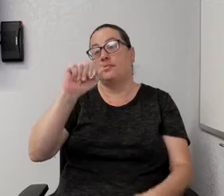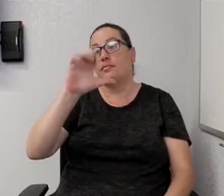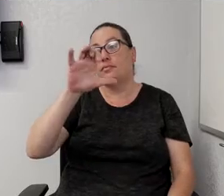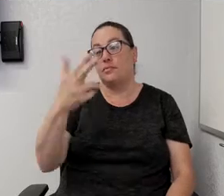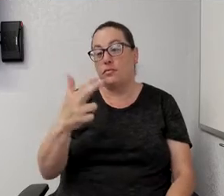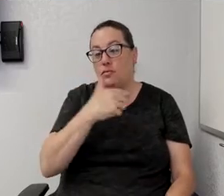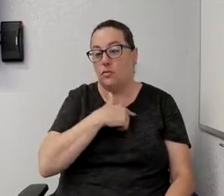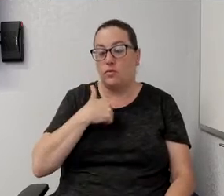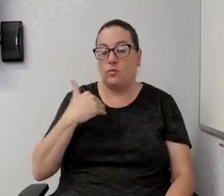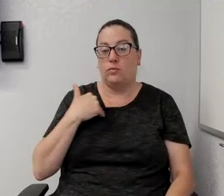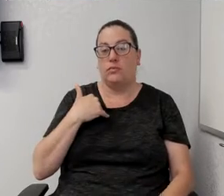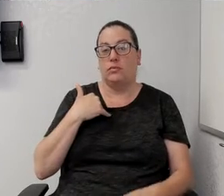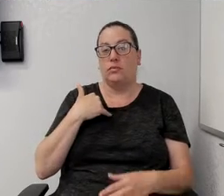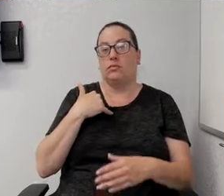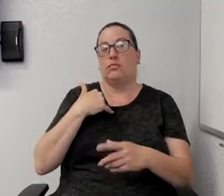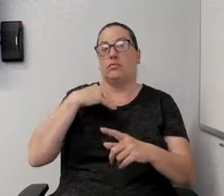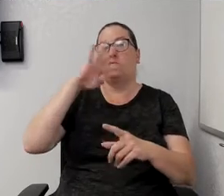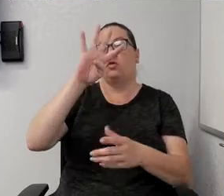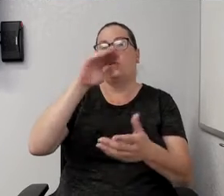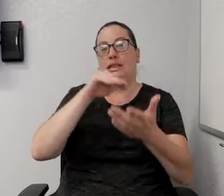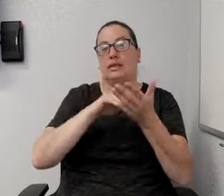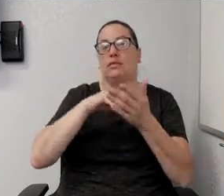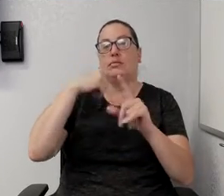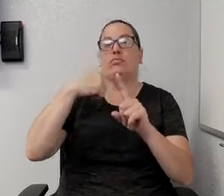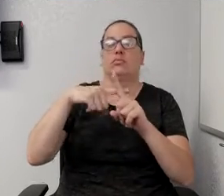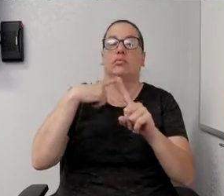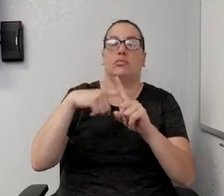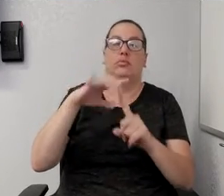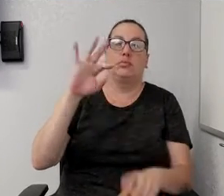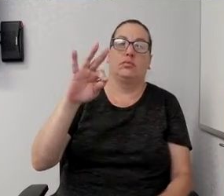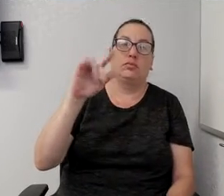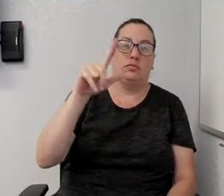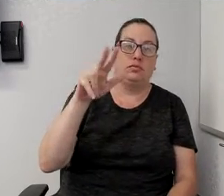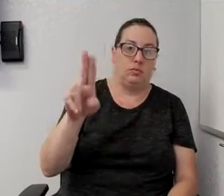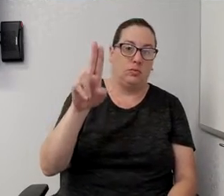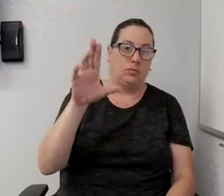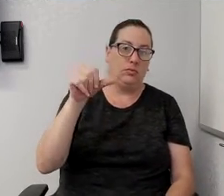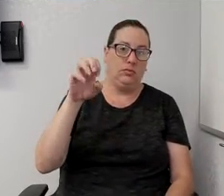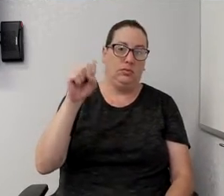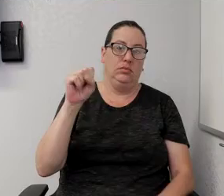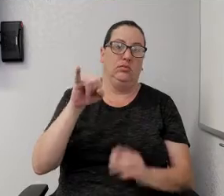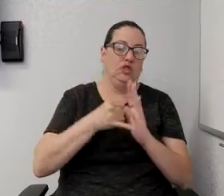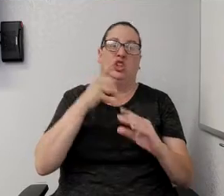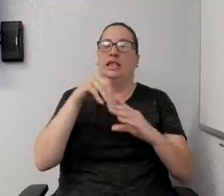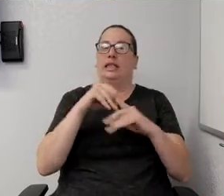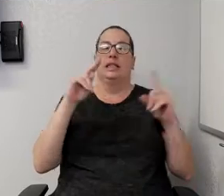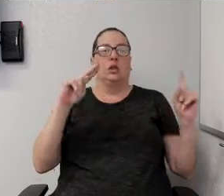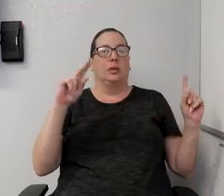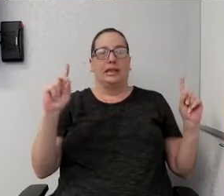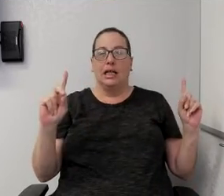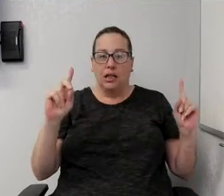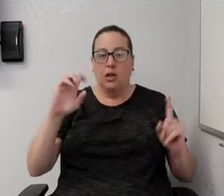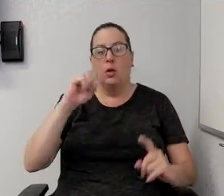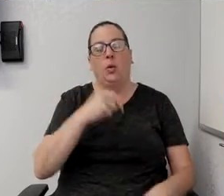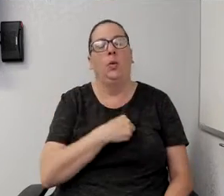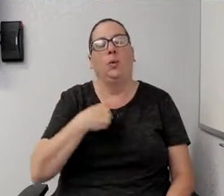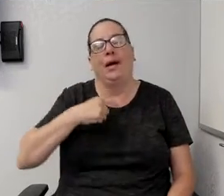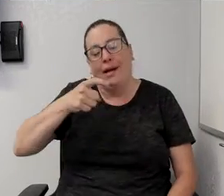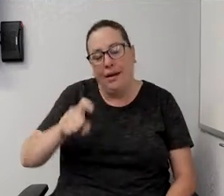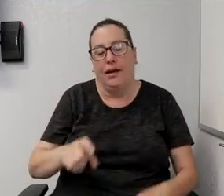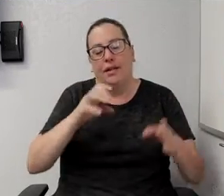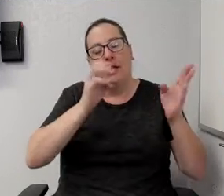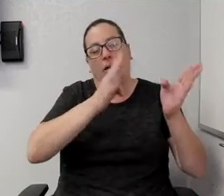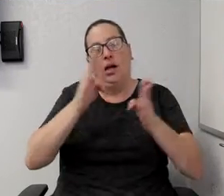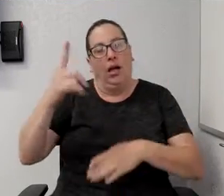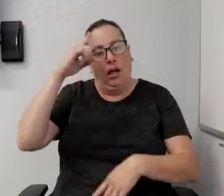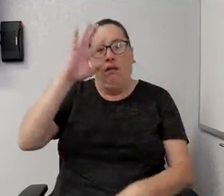4,000 positive flu cases just at Quia Delta. So, we have to be prepared for the flu